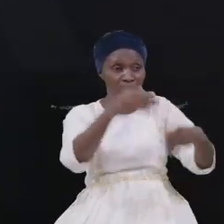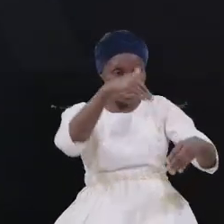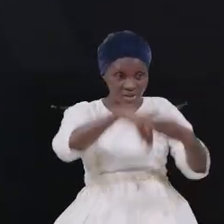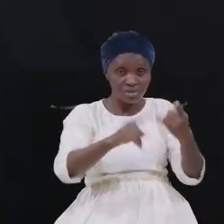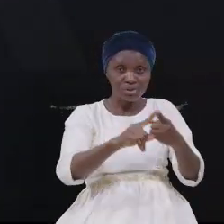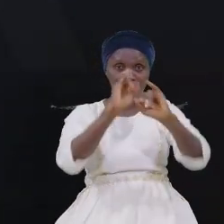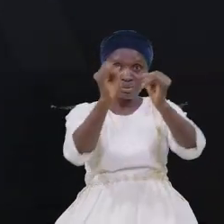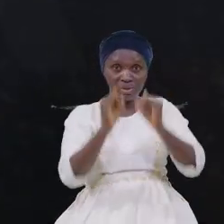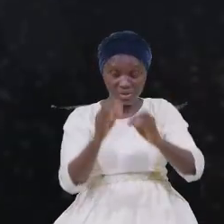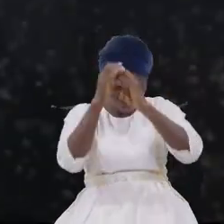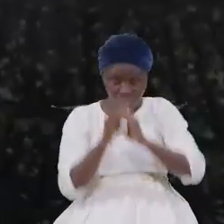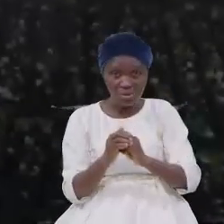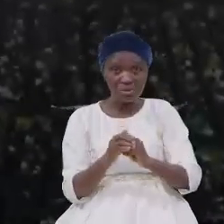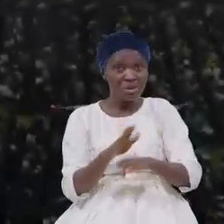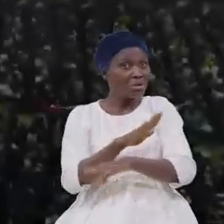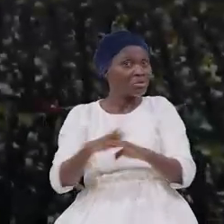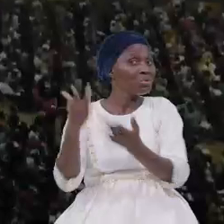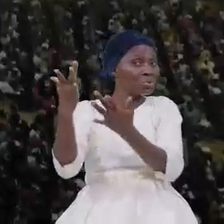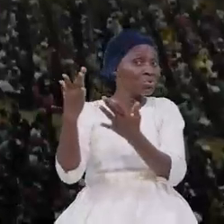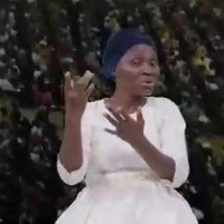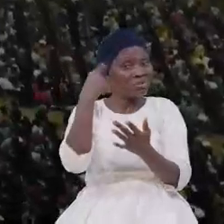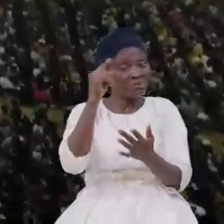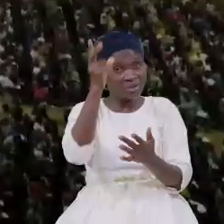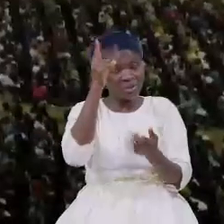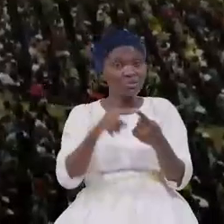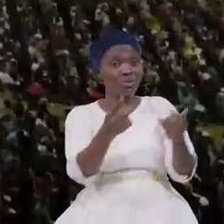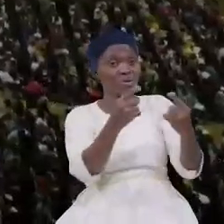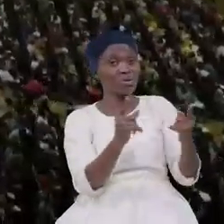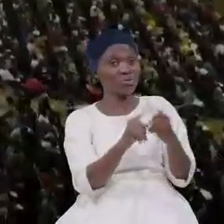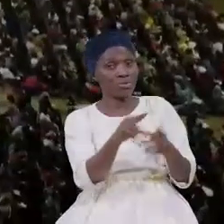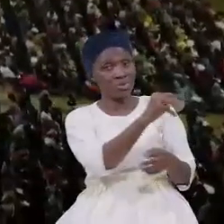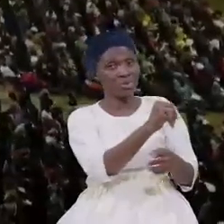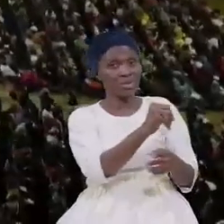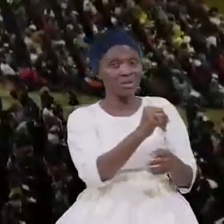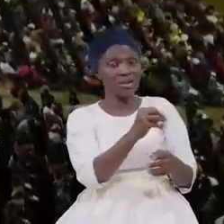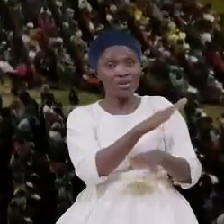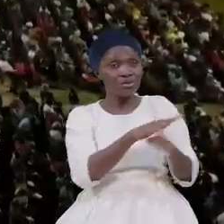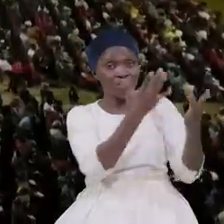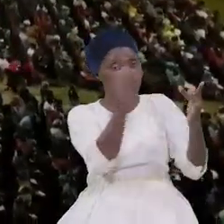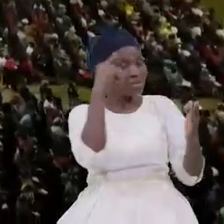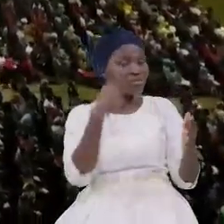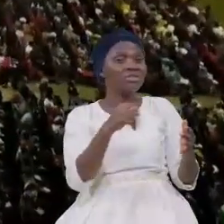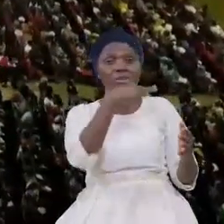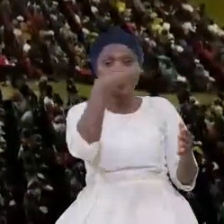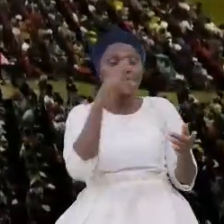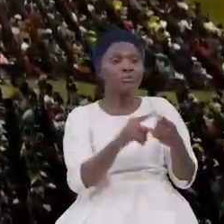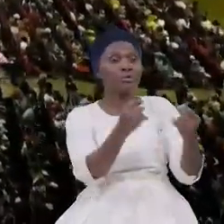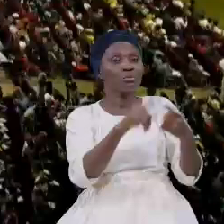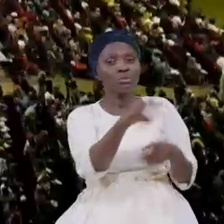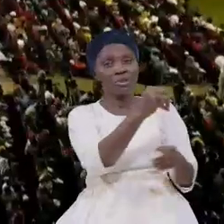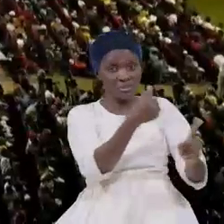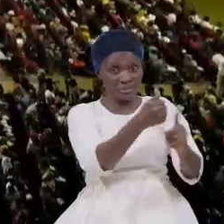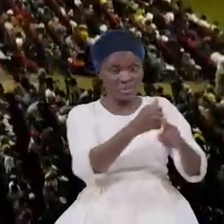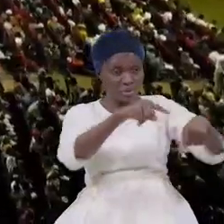for Satan to come to them, for the thief to come to them, they go to the devil themselves. They